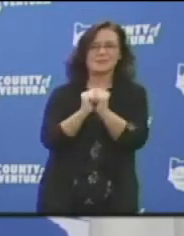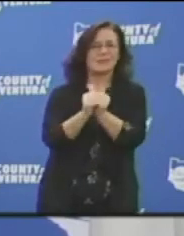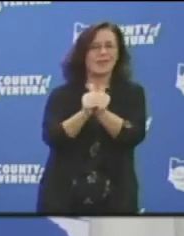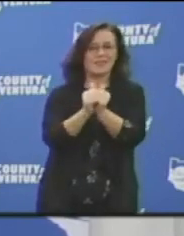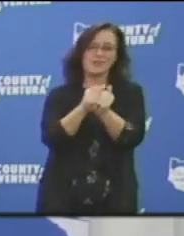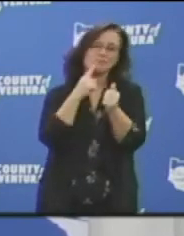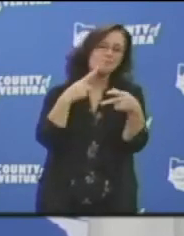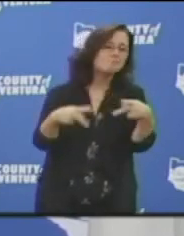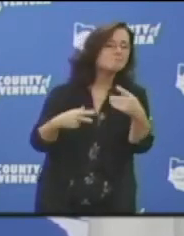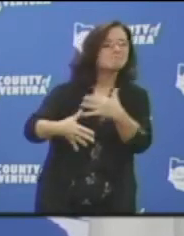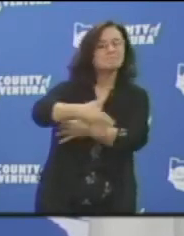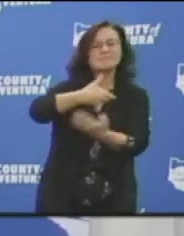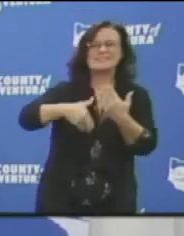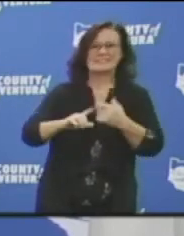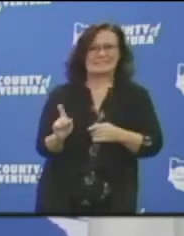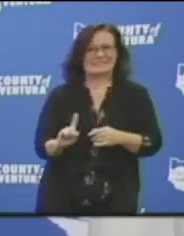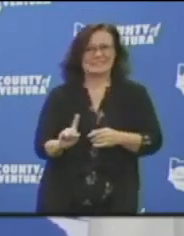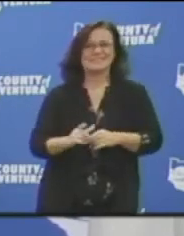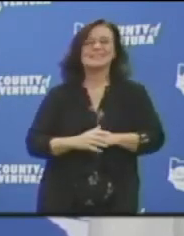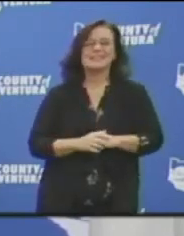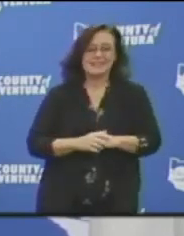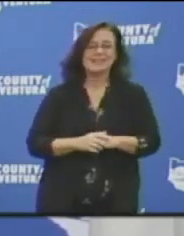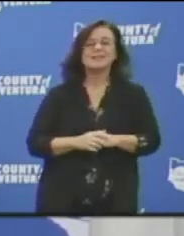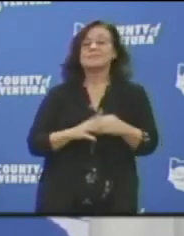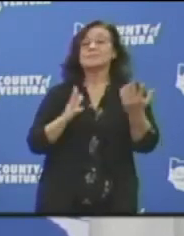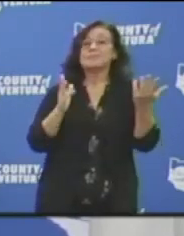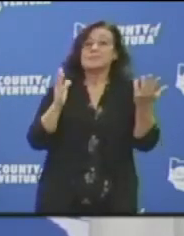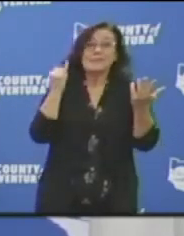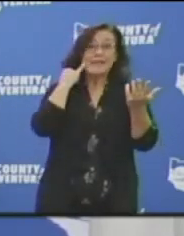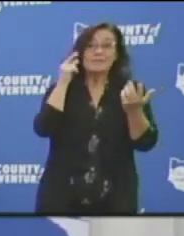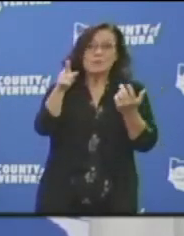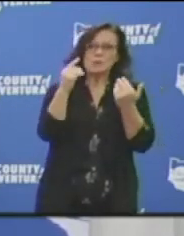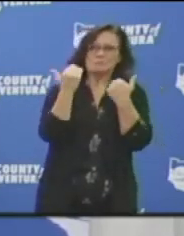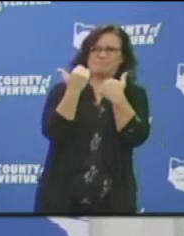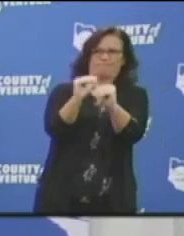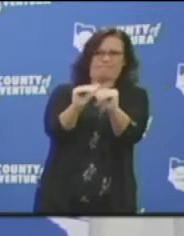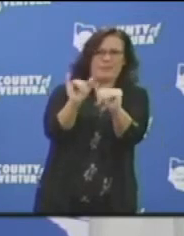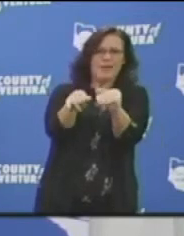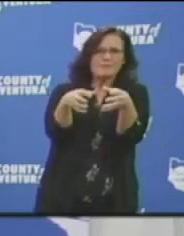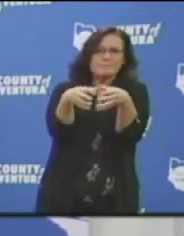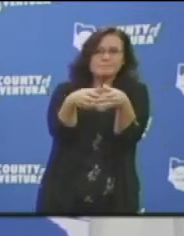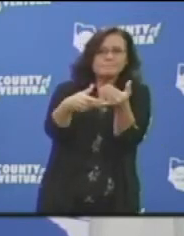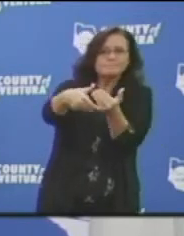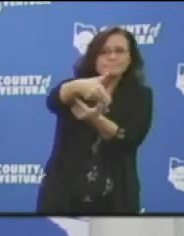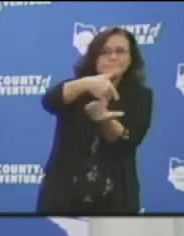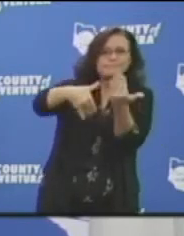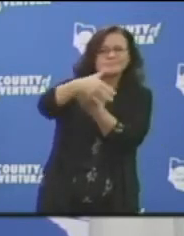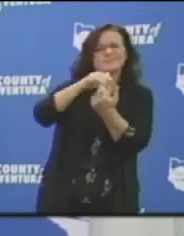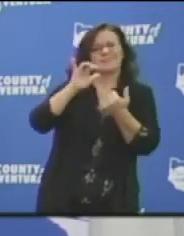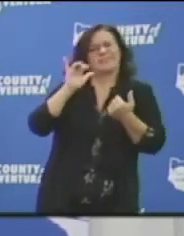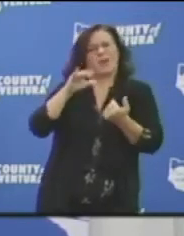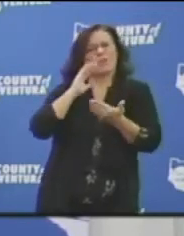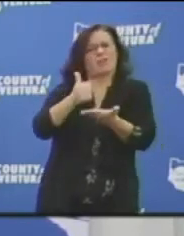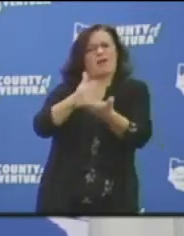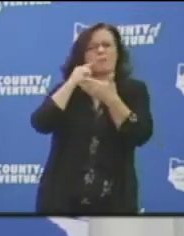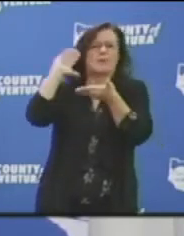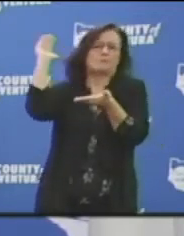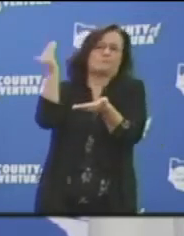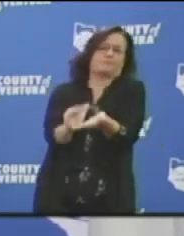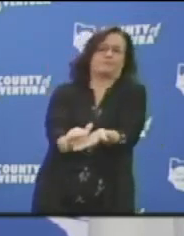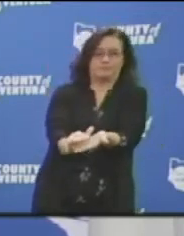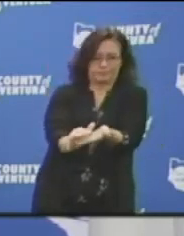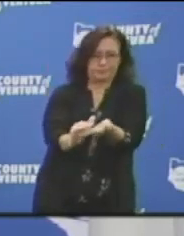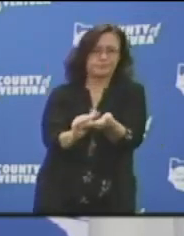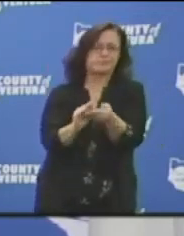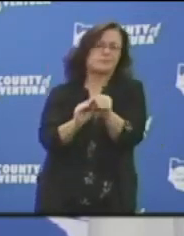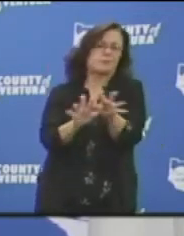will limit what is anticipated to be the deadliest time of COVID during this whole pandemic.